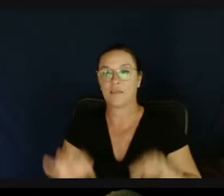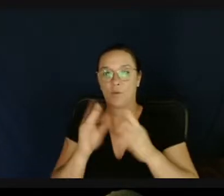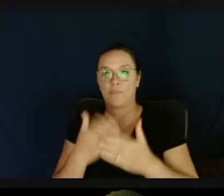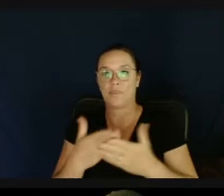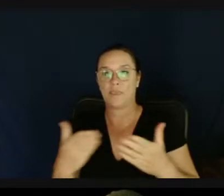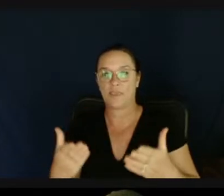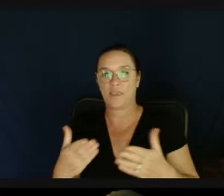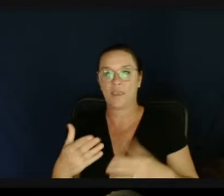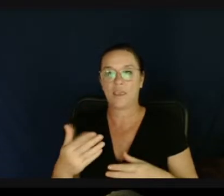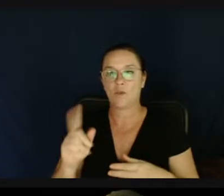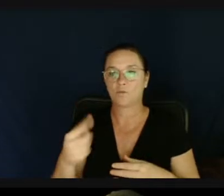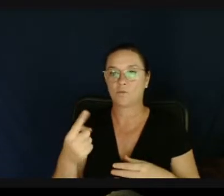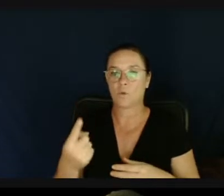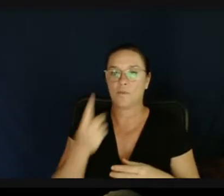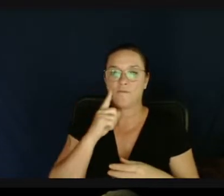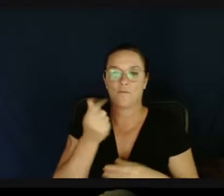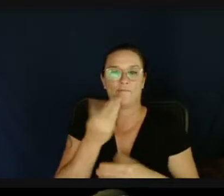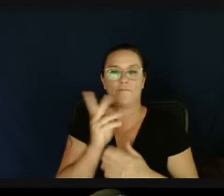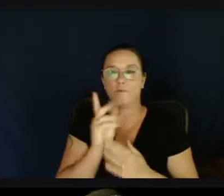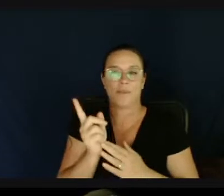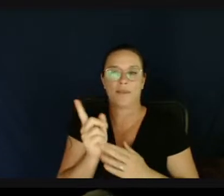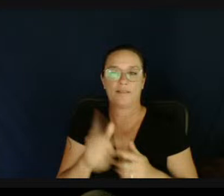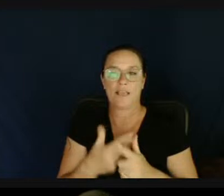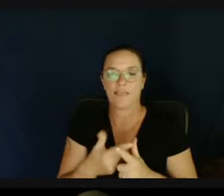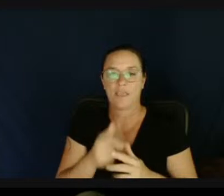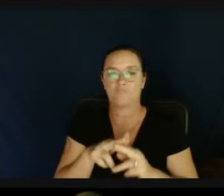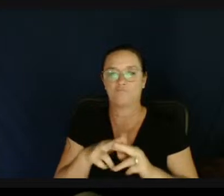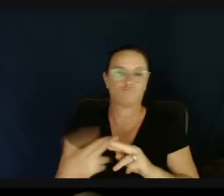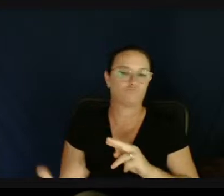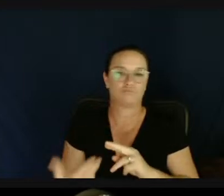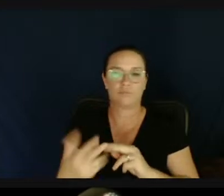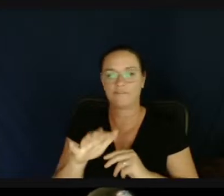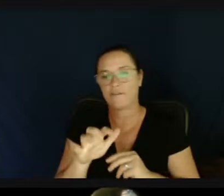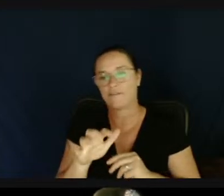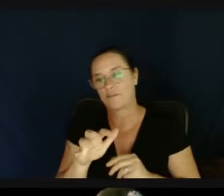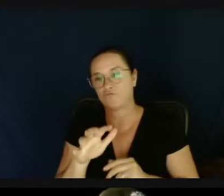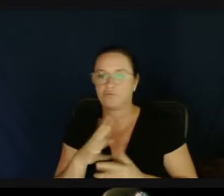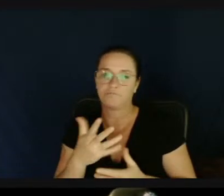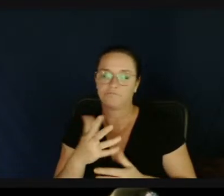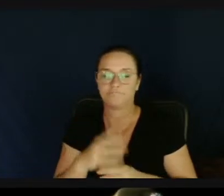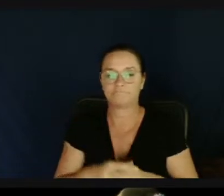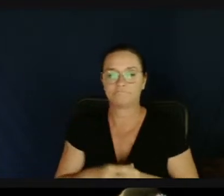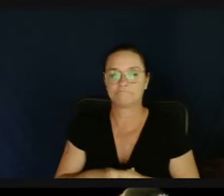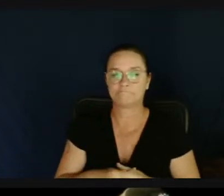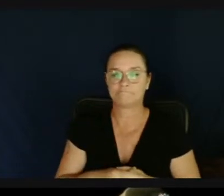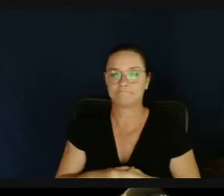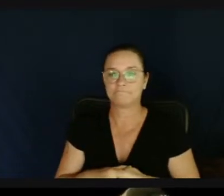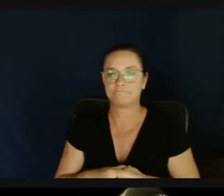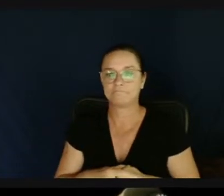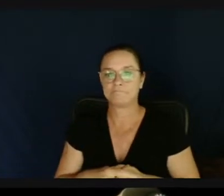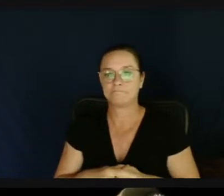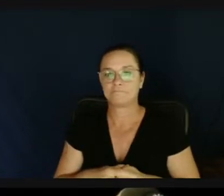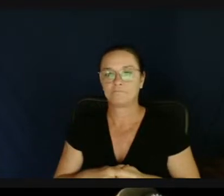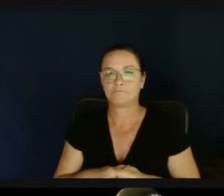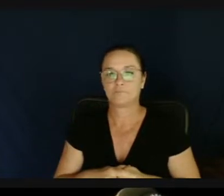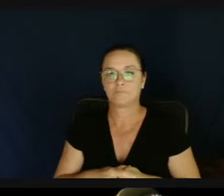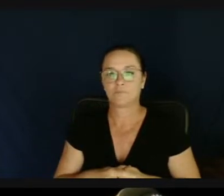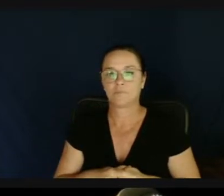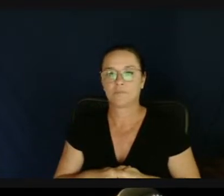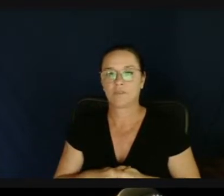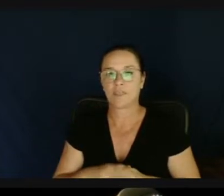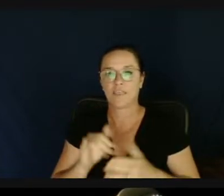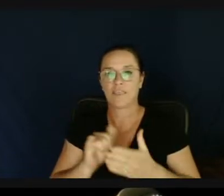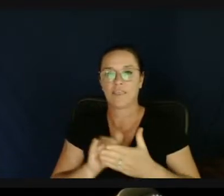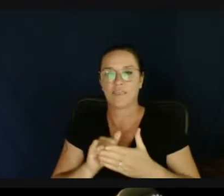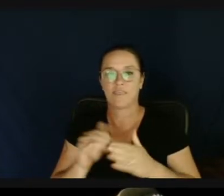for only a few minutes and decreased to lower heights within 5 minutes there. So that upper